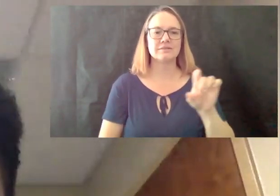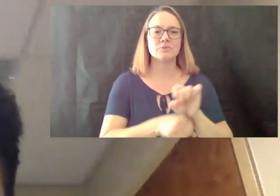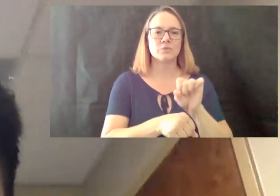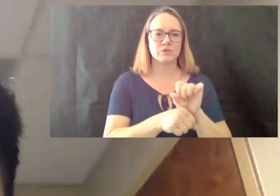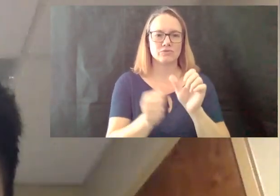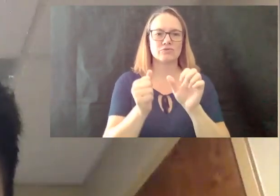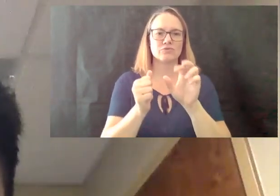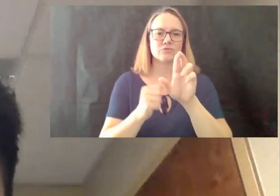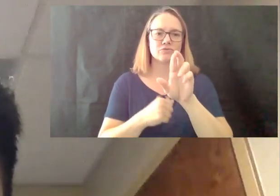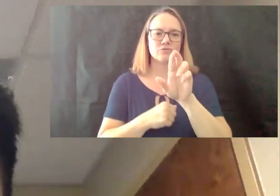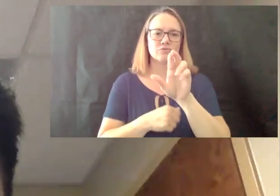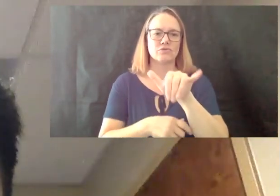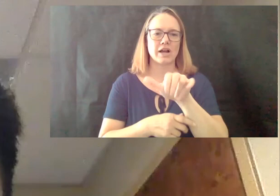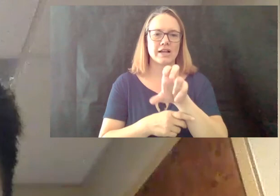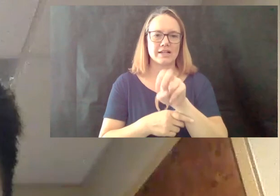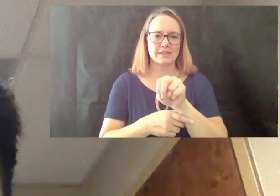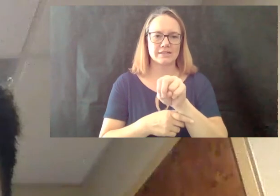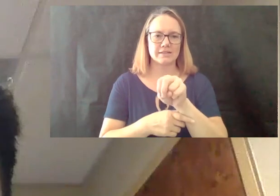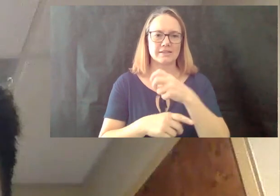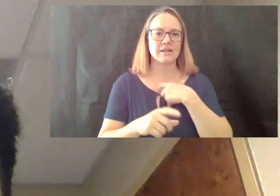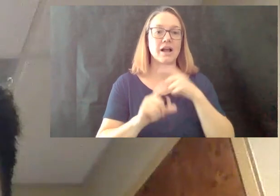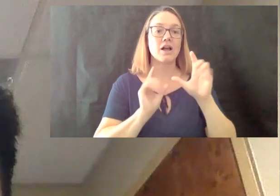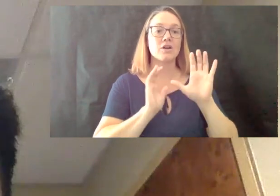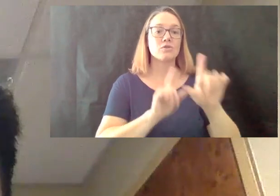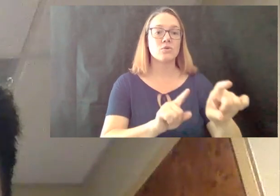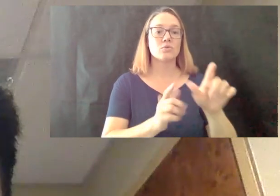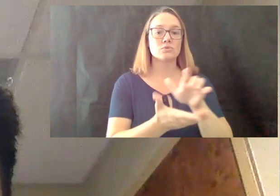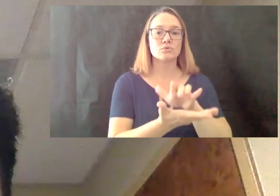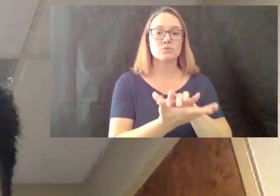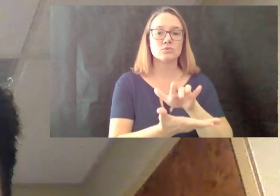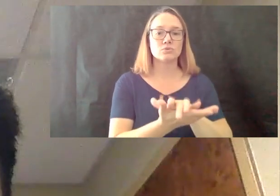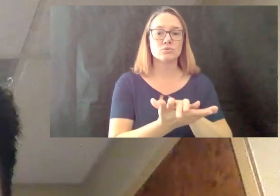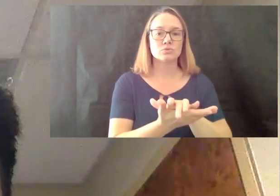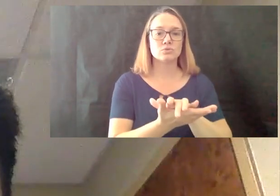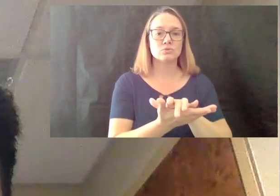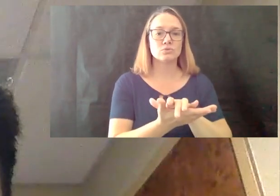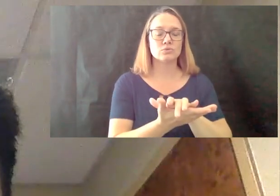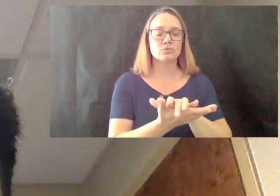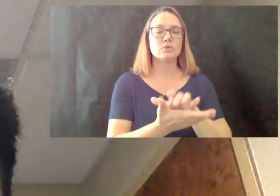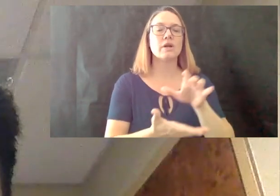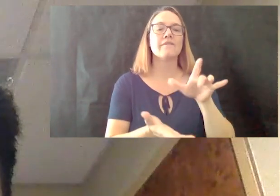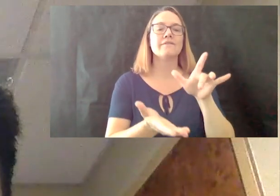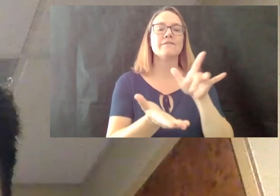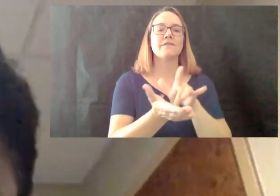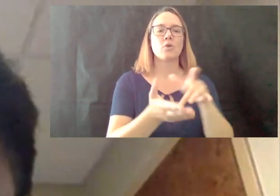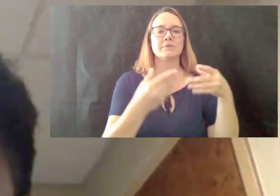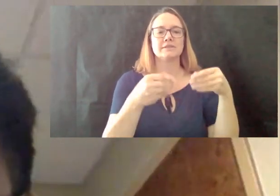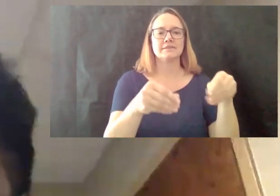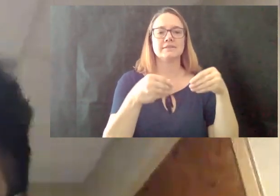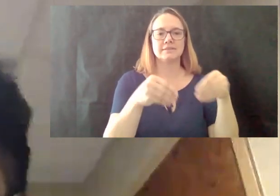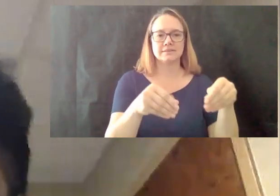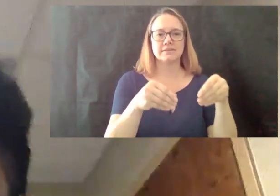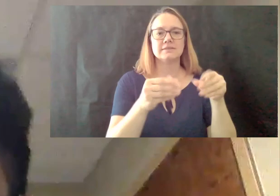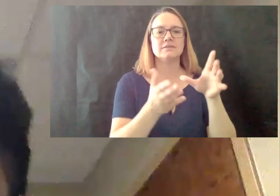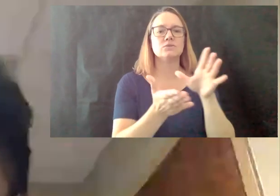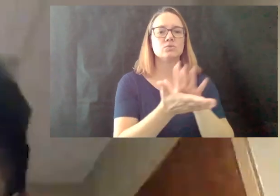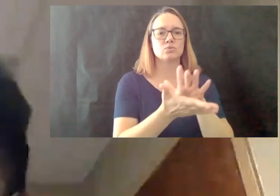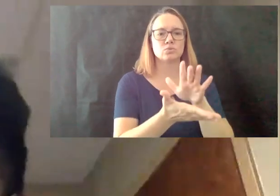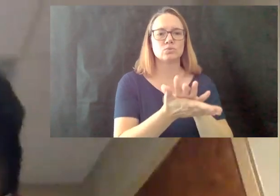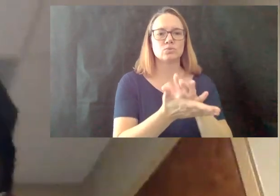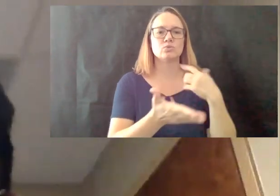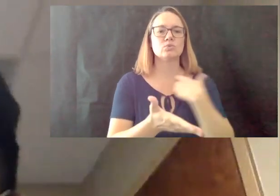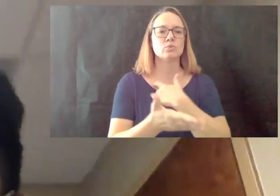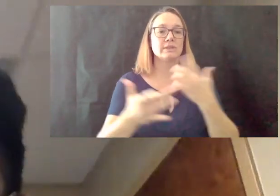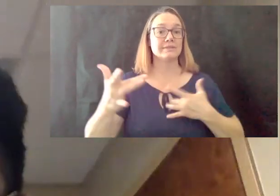Health Center of Denver with Ryan. I do go to school at the CU Skaggs School of Pharmacy, and we're very